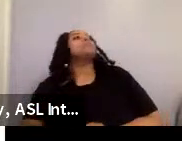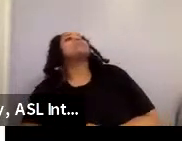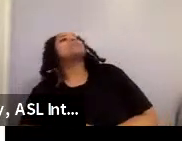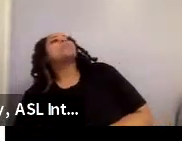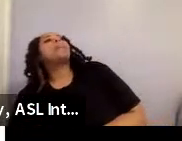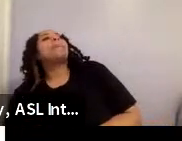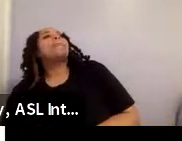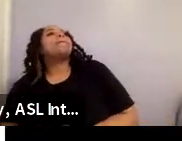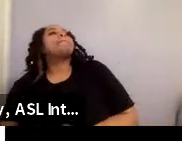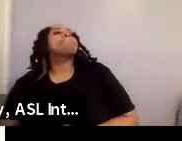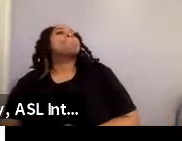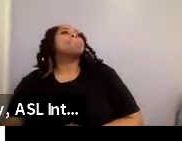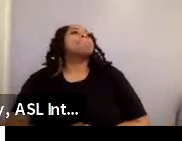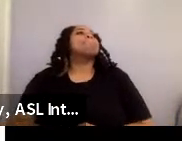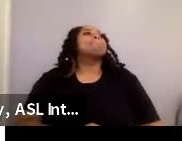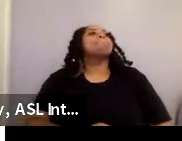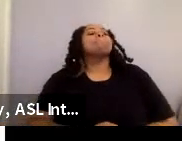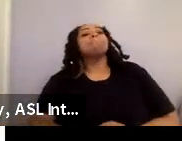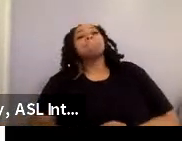Next slide.